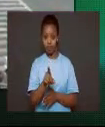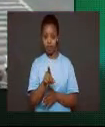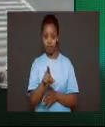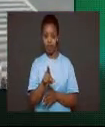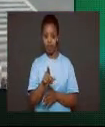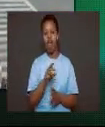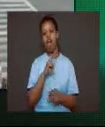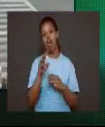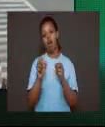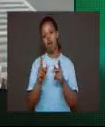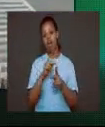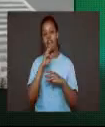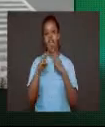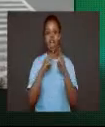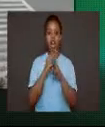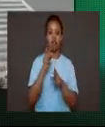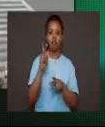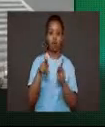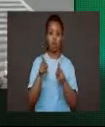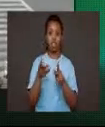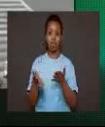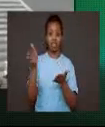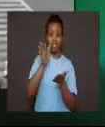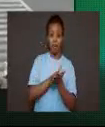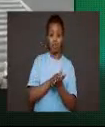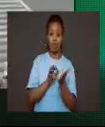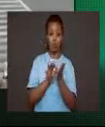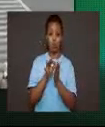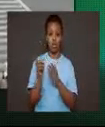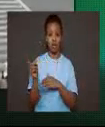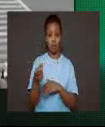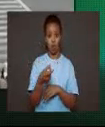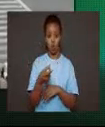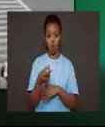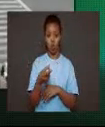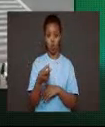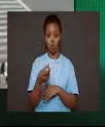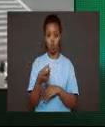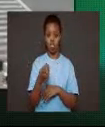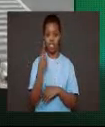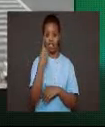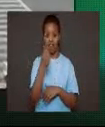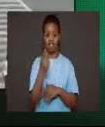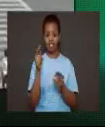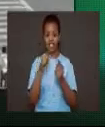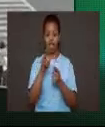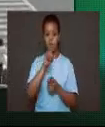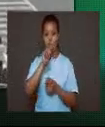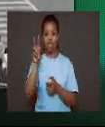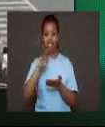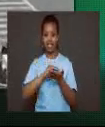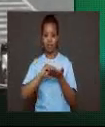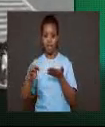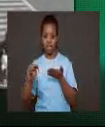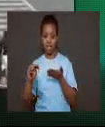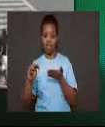The world's population doubled from 1 to 2 billion between